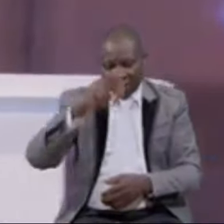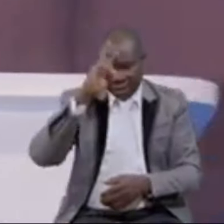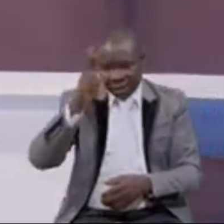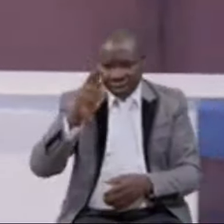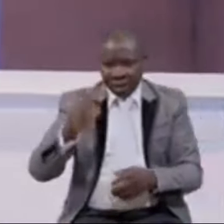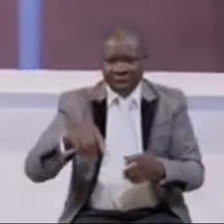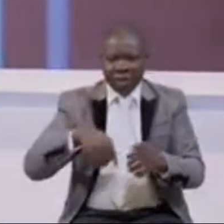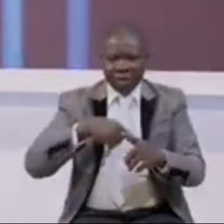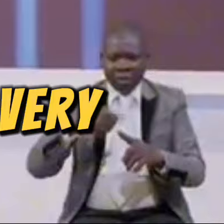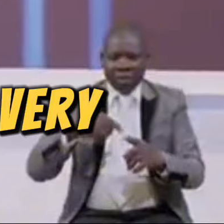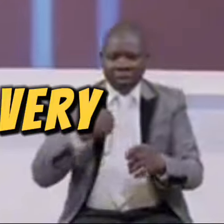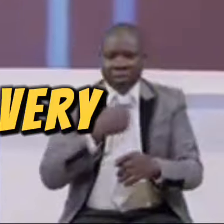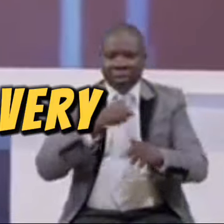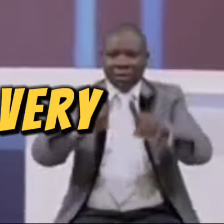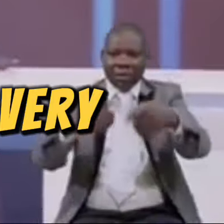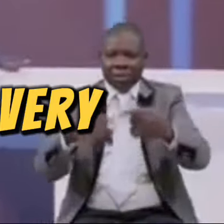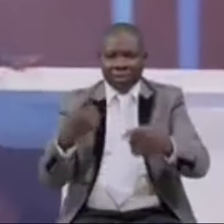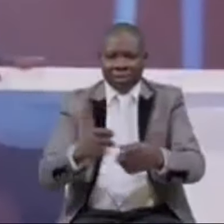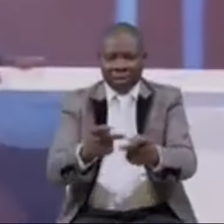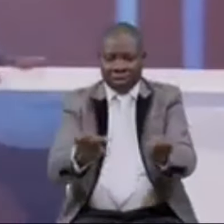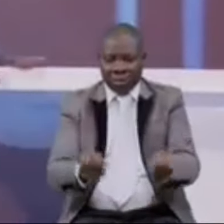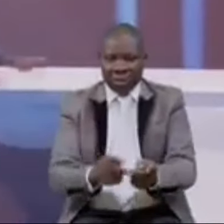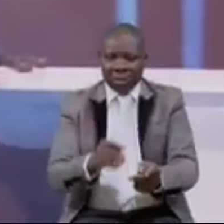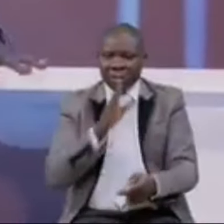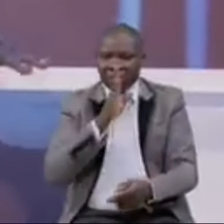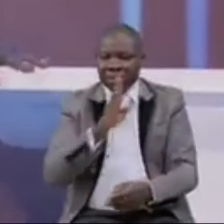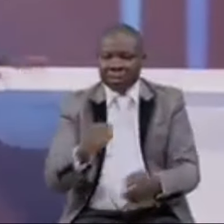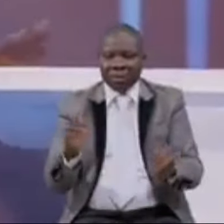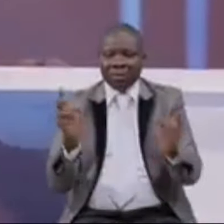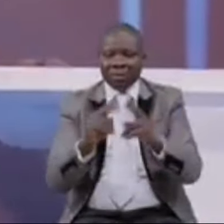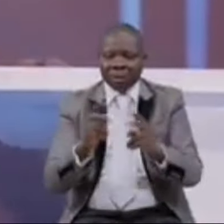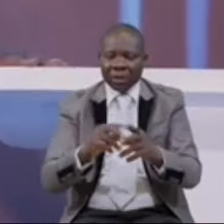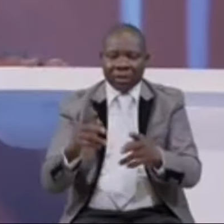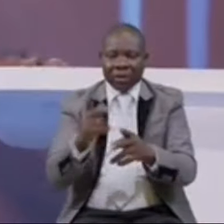get there, be very careful. I said, yes, sir.